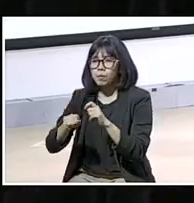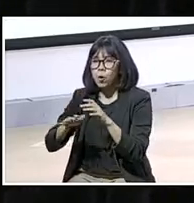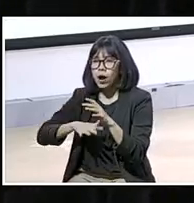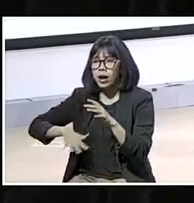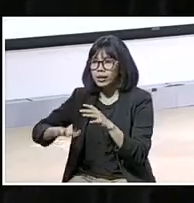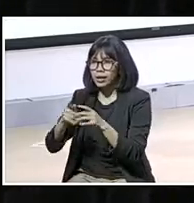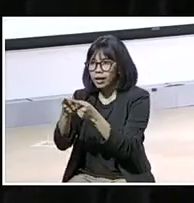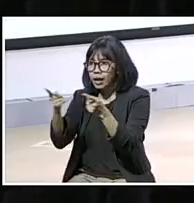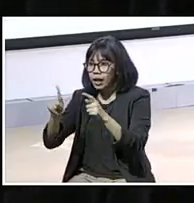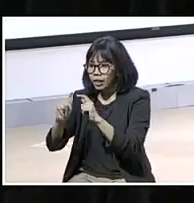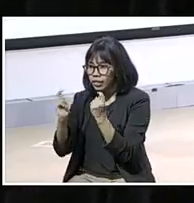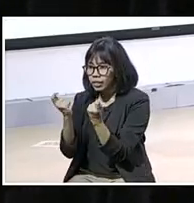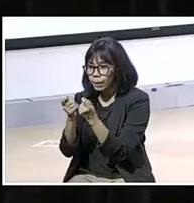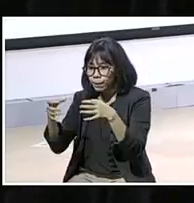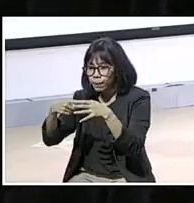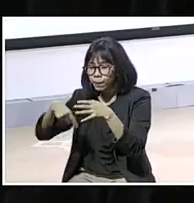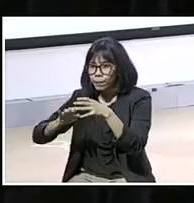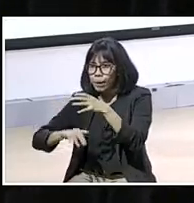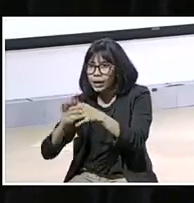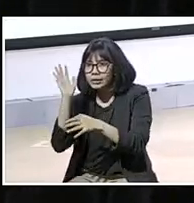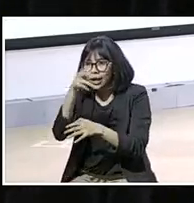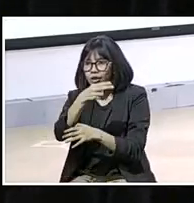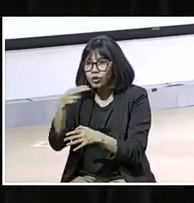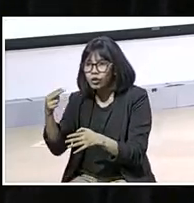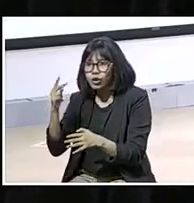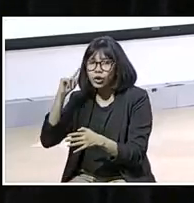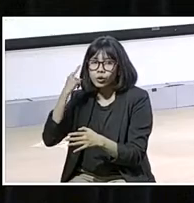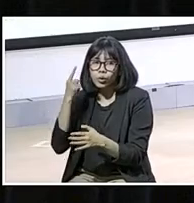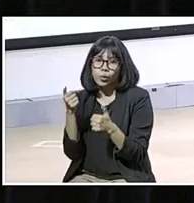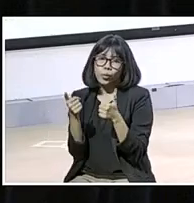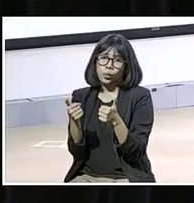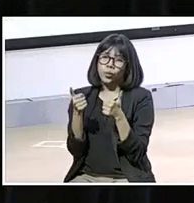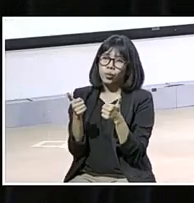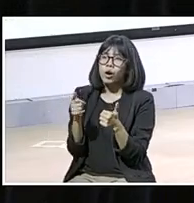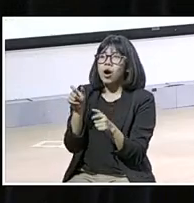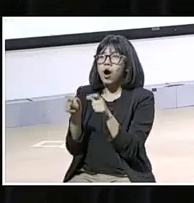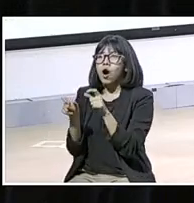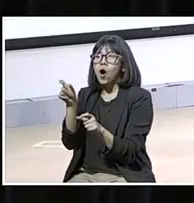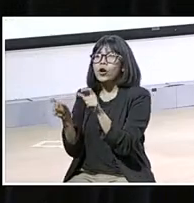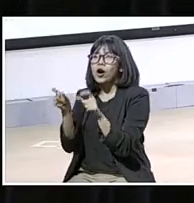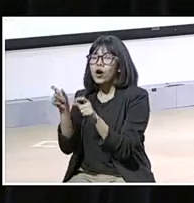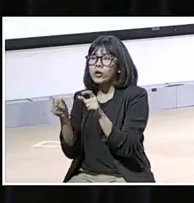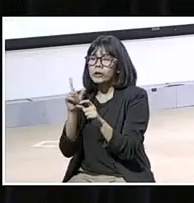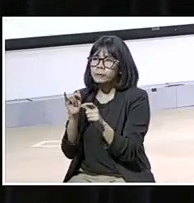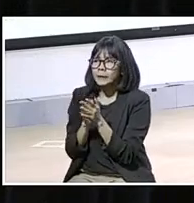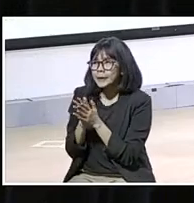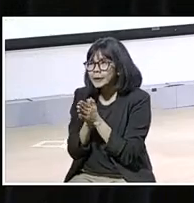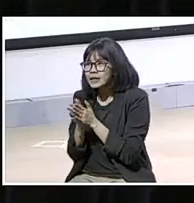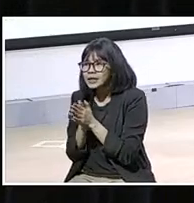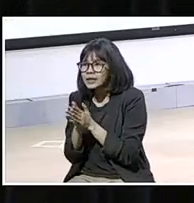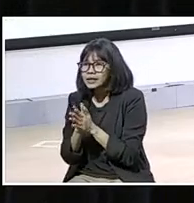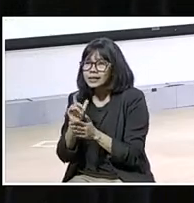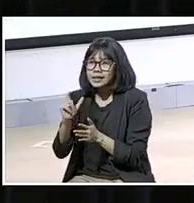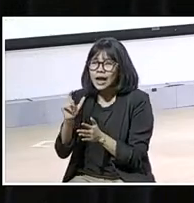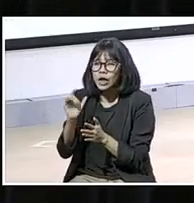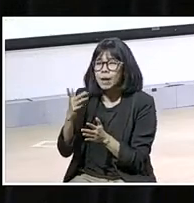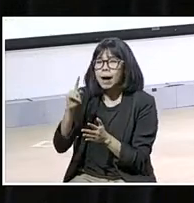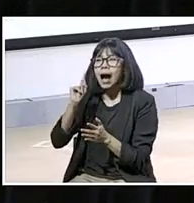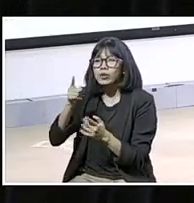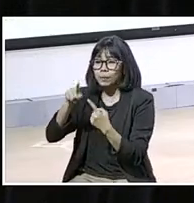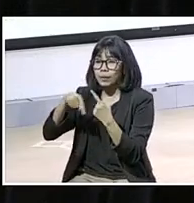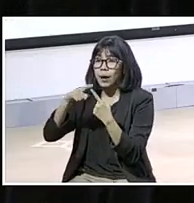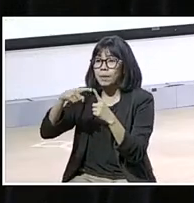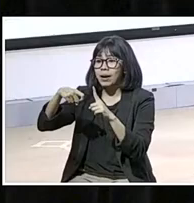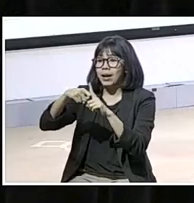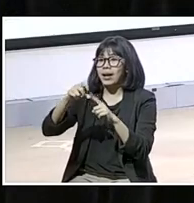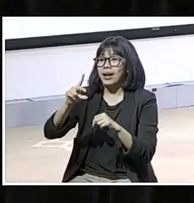basketball team goes a long way in having more people like yourself to be creative